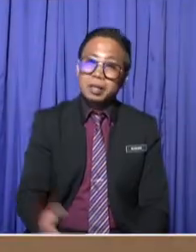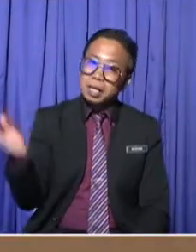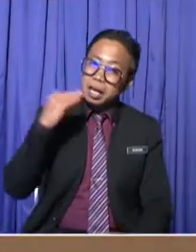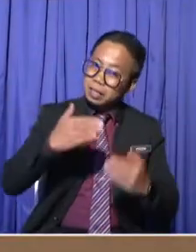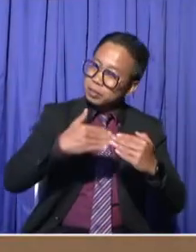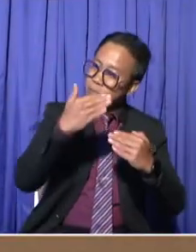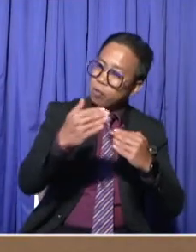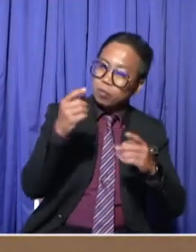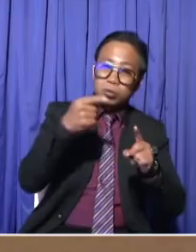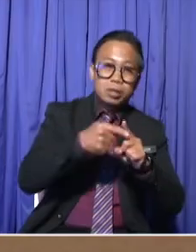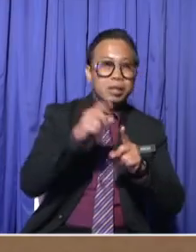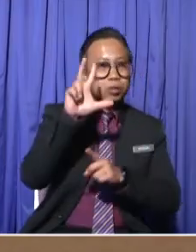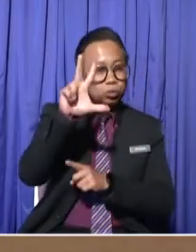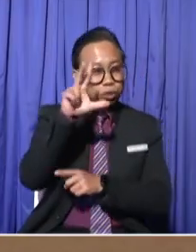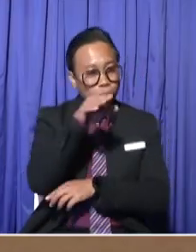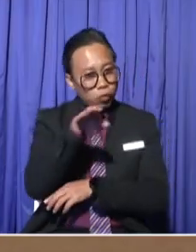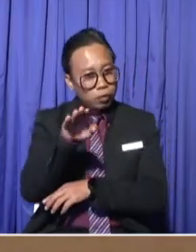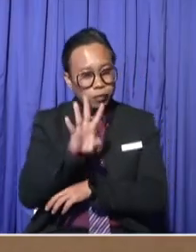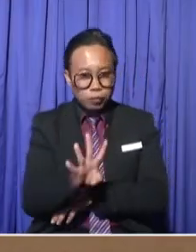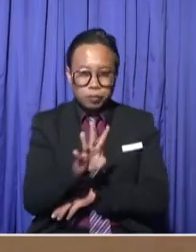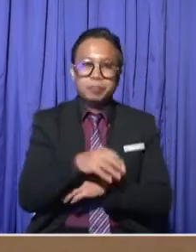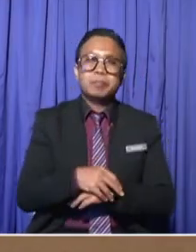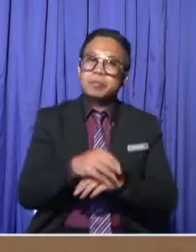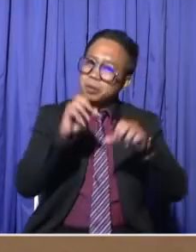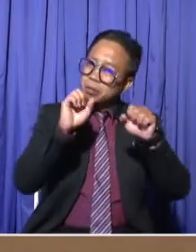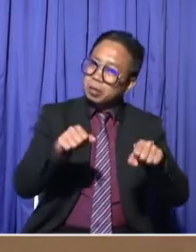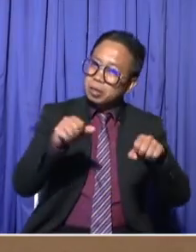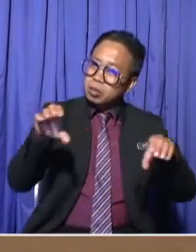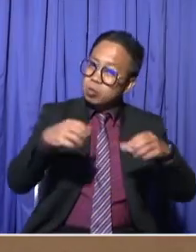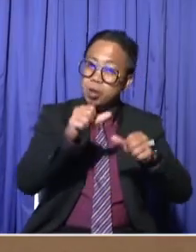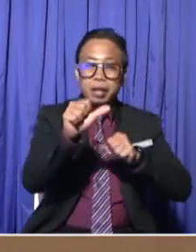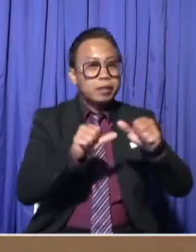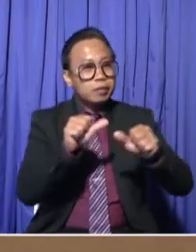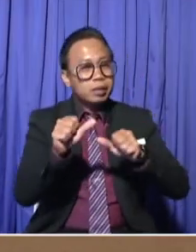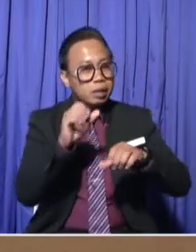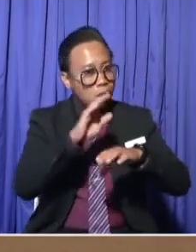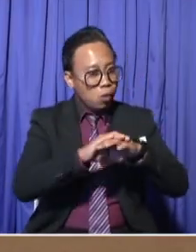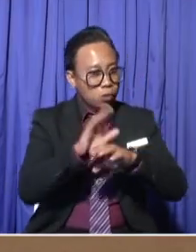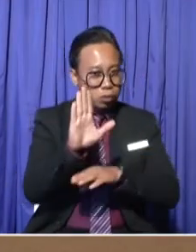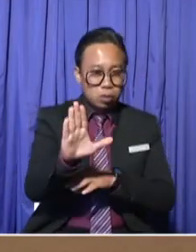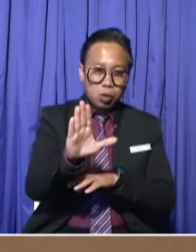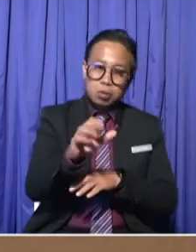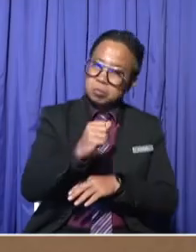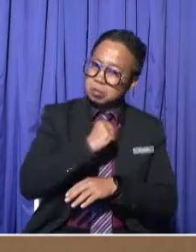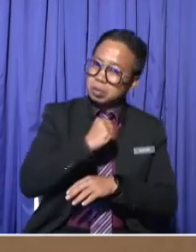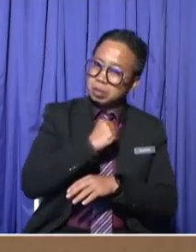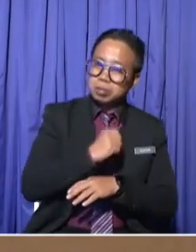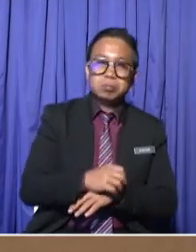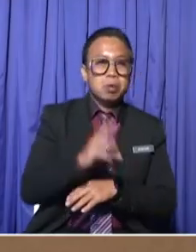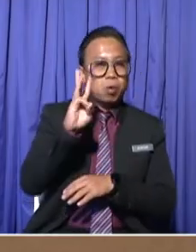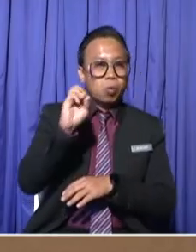Let's move to the 3/4. Can you do this activity on your own?